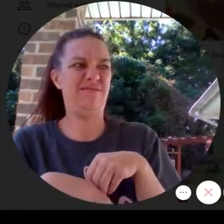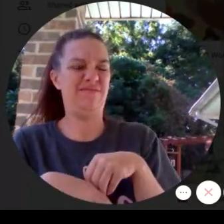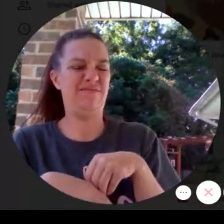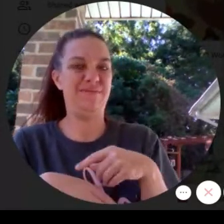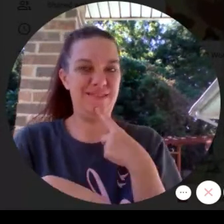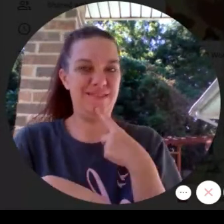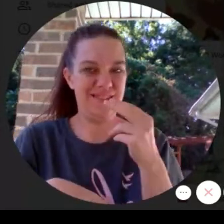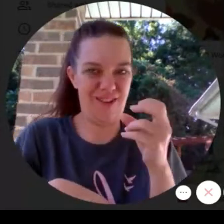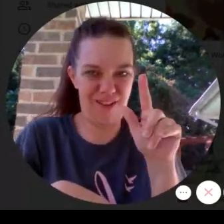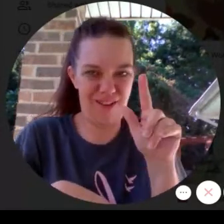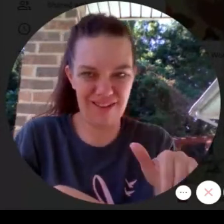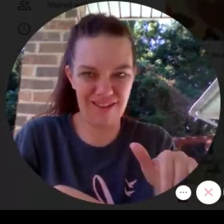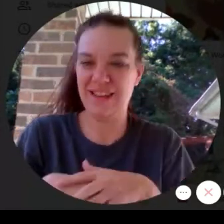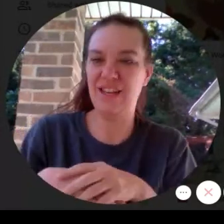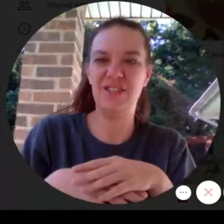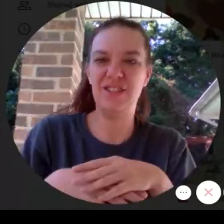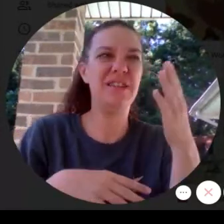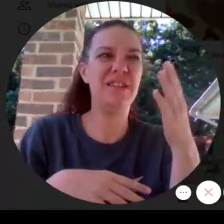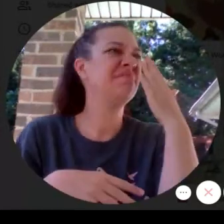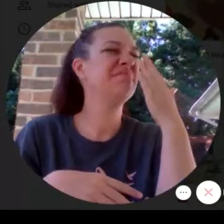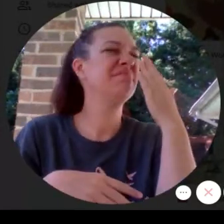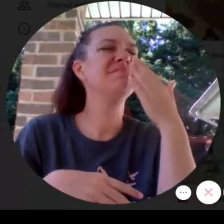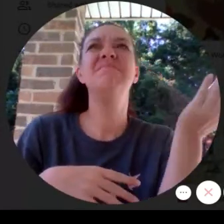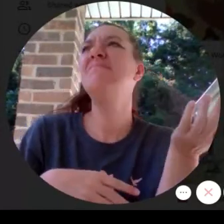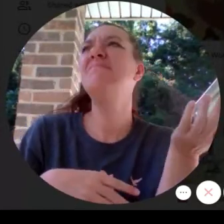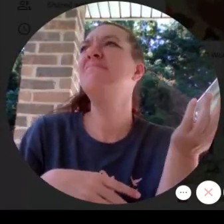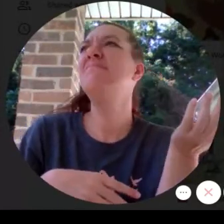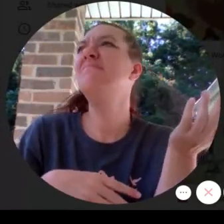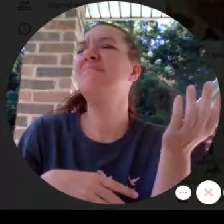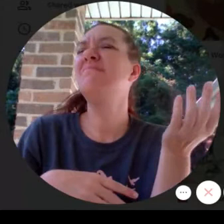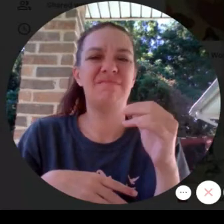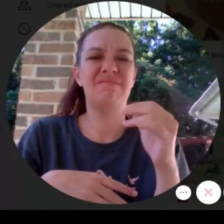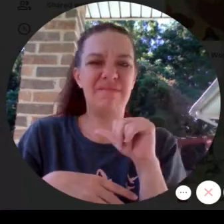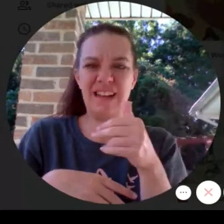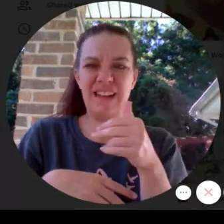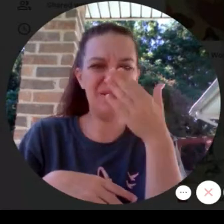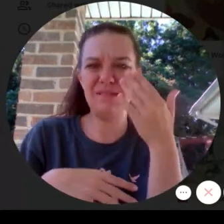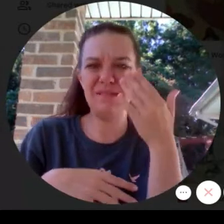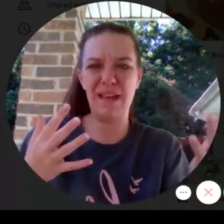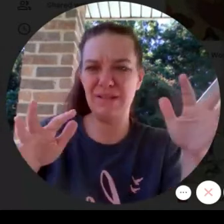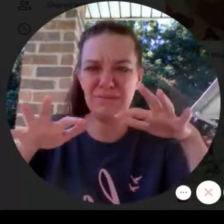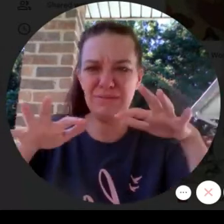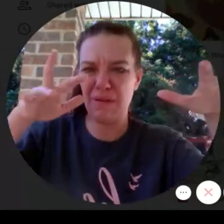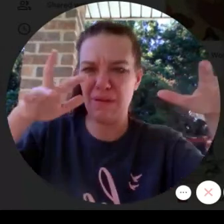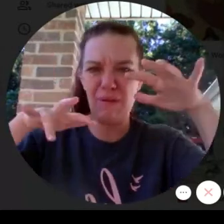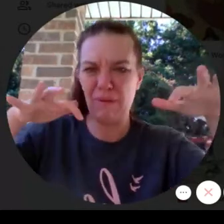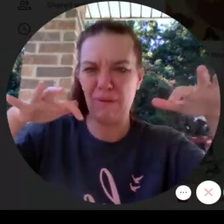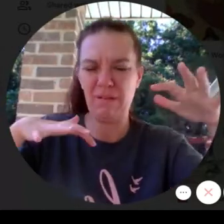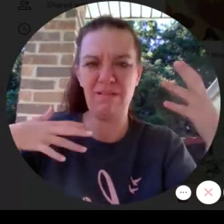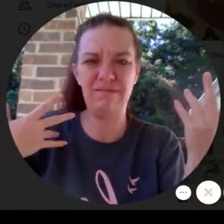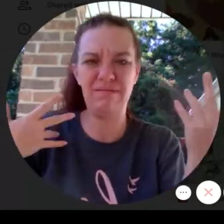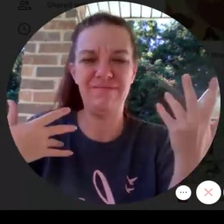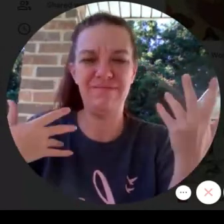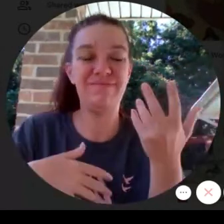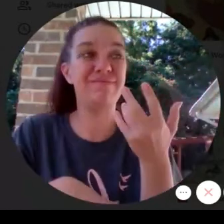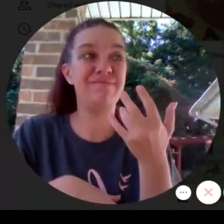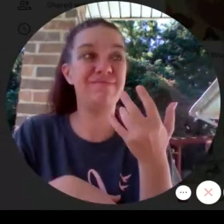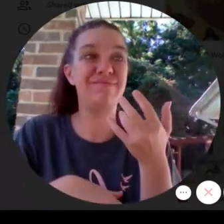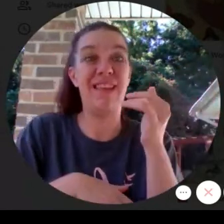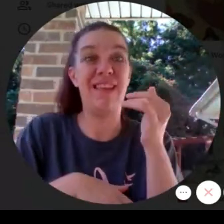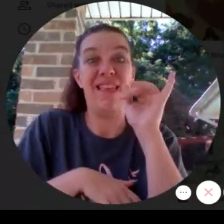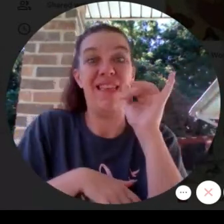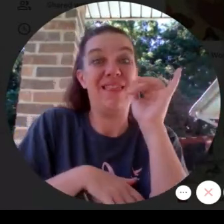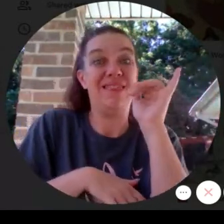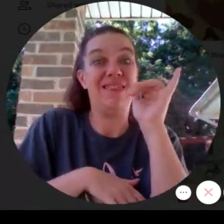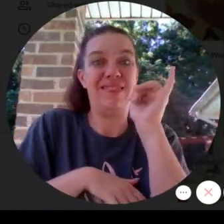Holly. She sniffed the air. "I don't smell any smoke." "That's because this